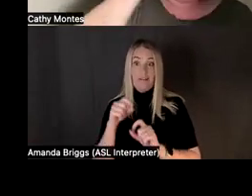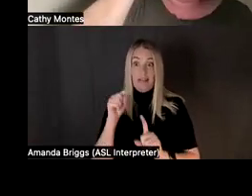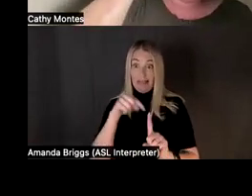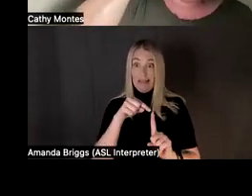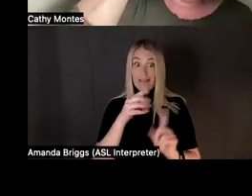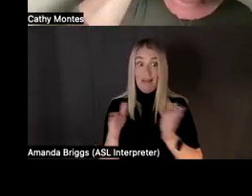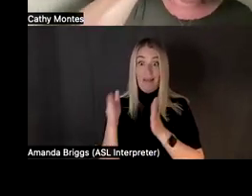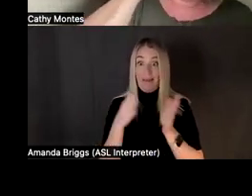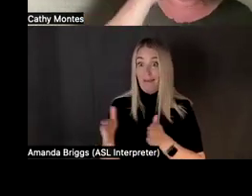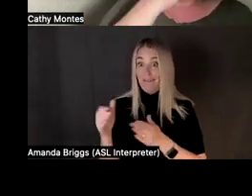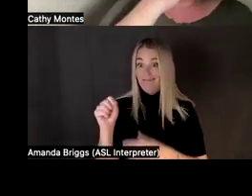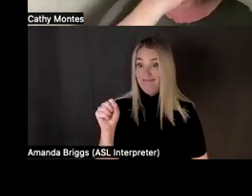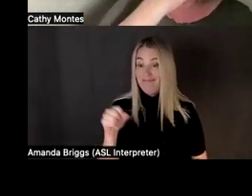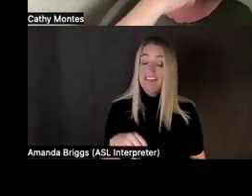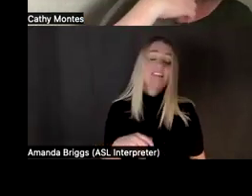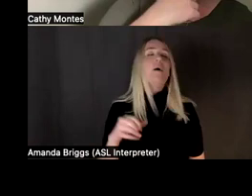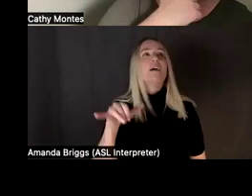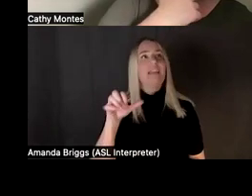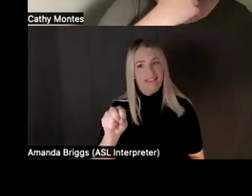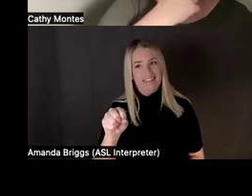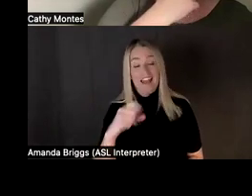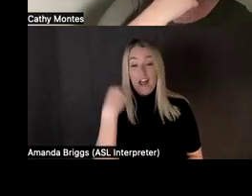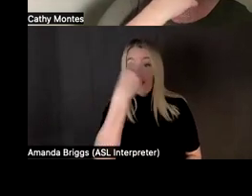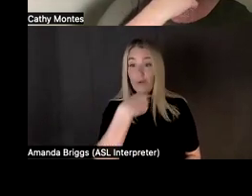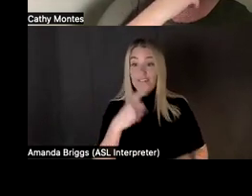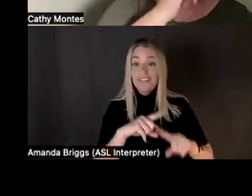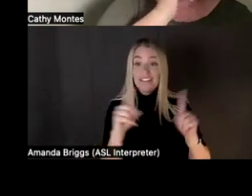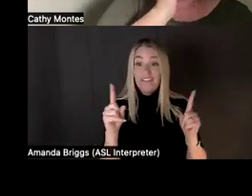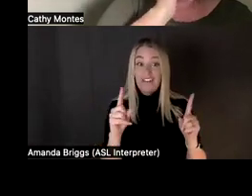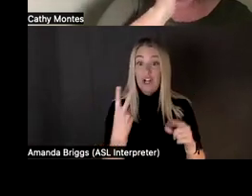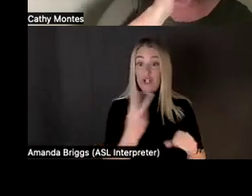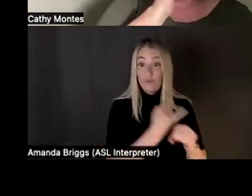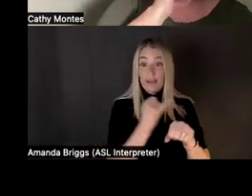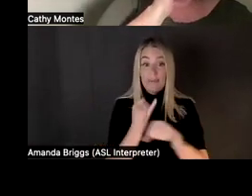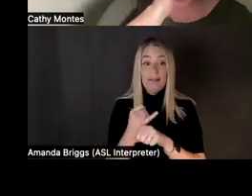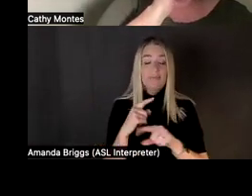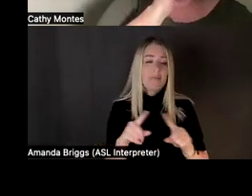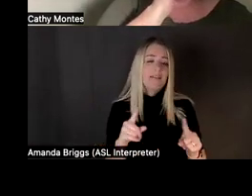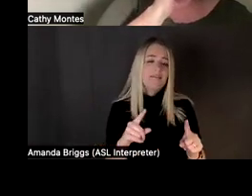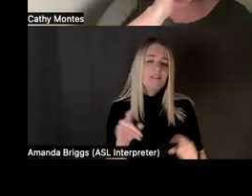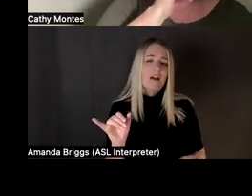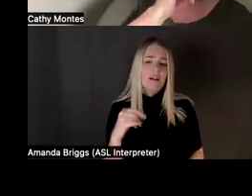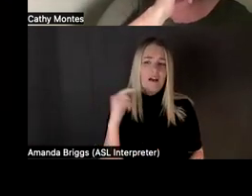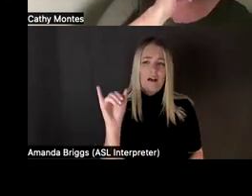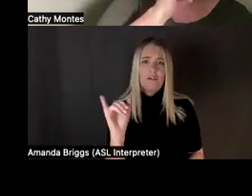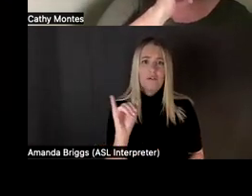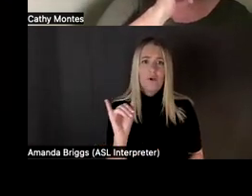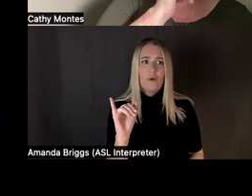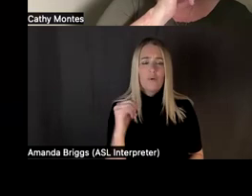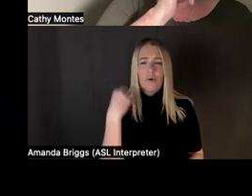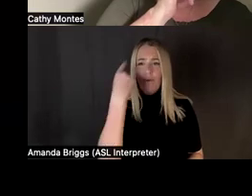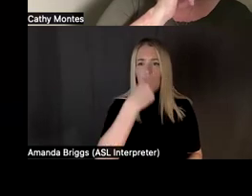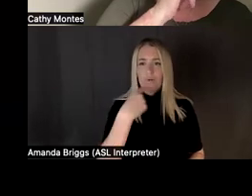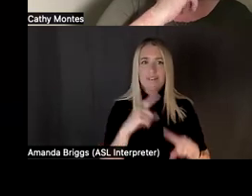planning. So yes, it looks very different on our two campuses, but it also looks very different depending